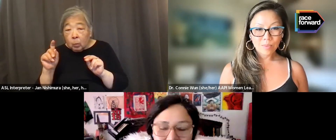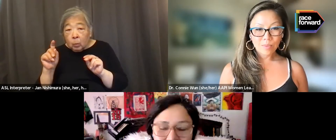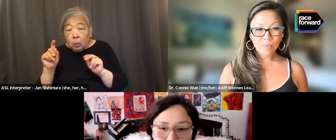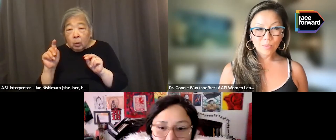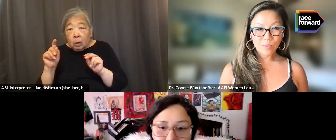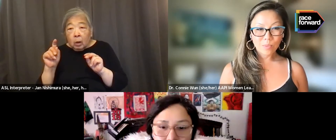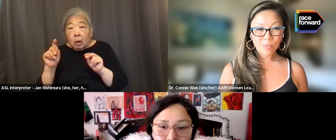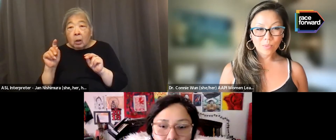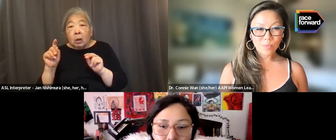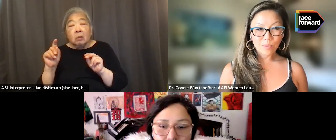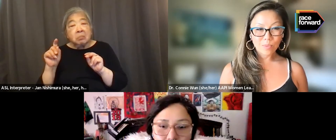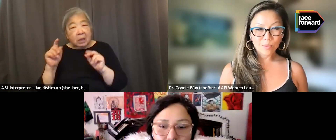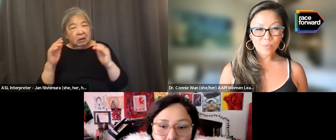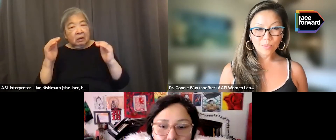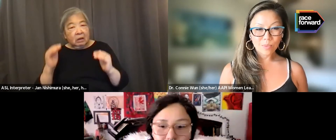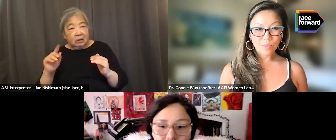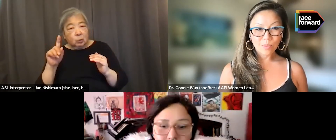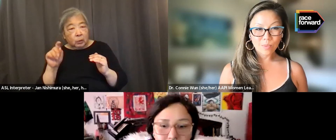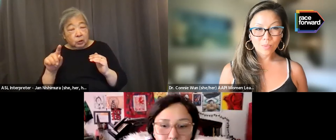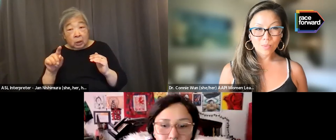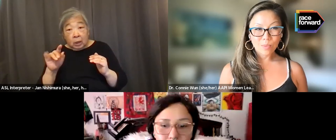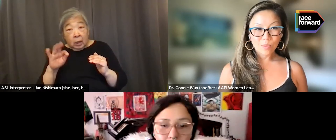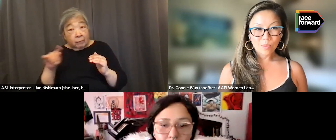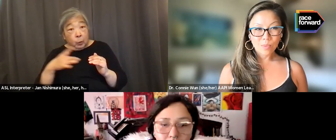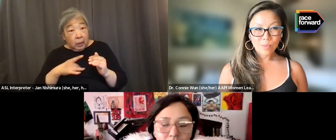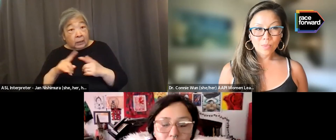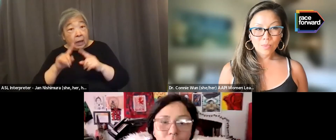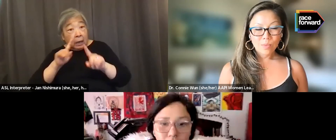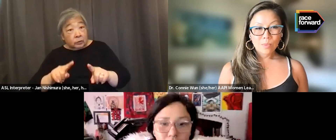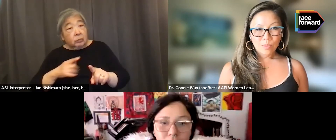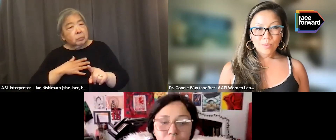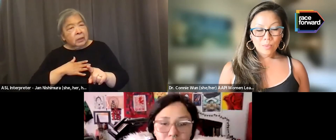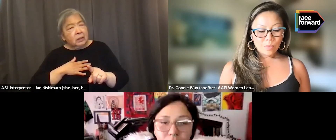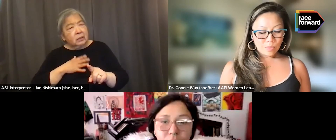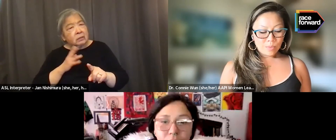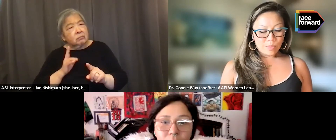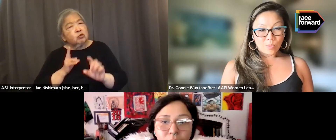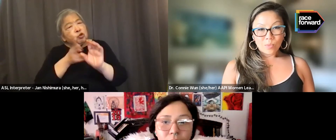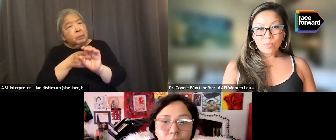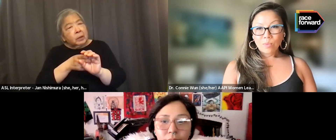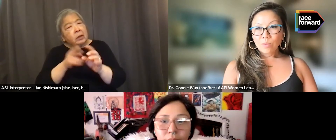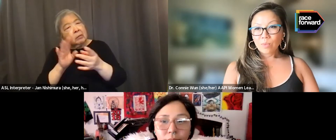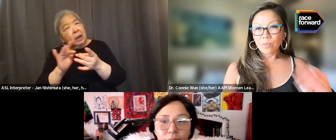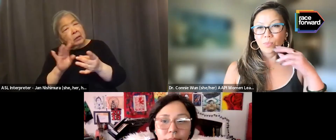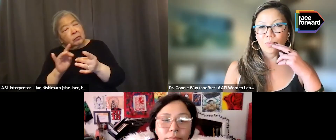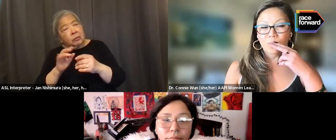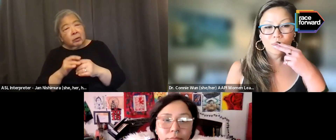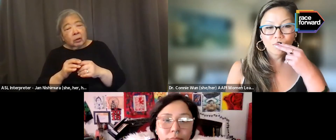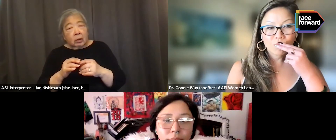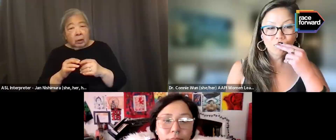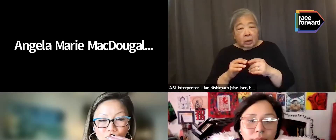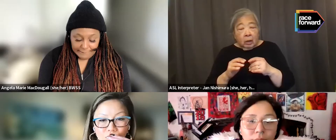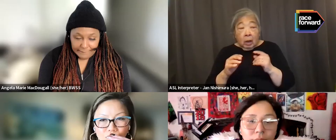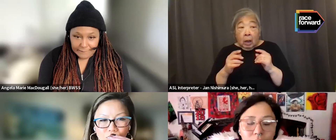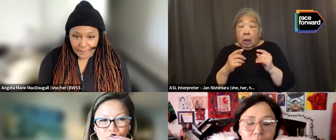So I'll go ahead and move on to the next question, but if at any point you would like to answer it, please feel free to jump in and answer it. For Connie, I would